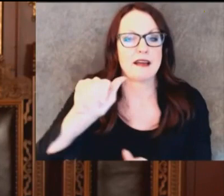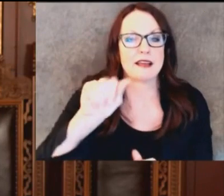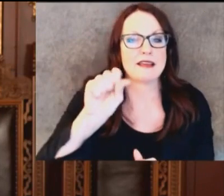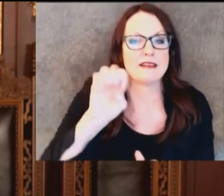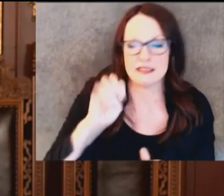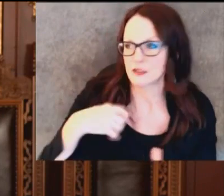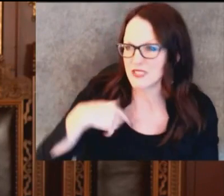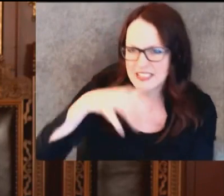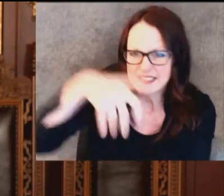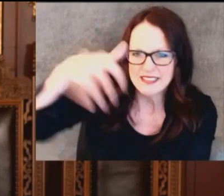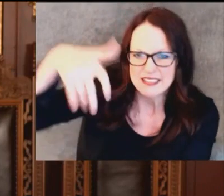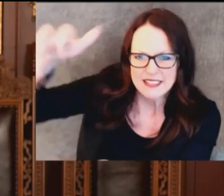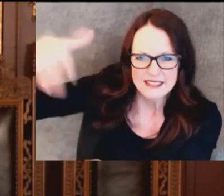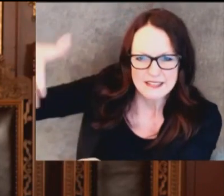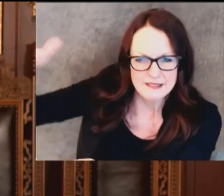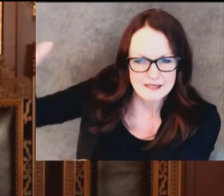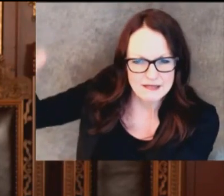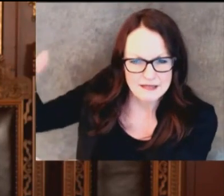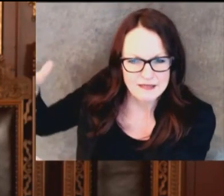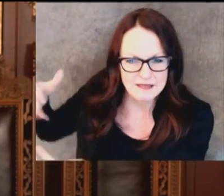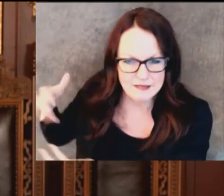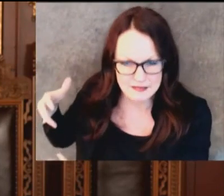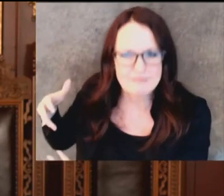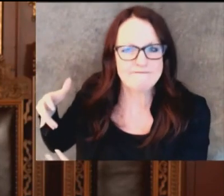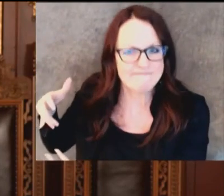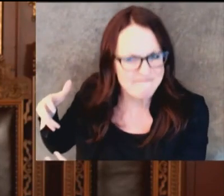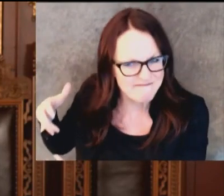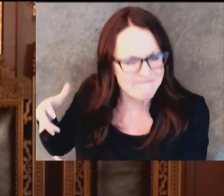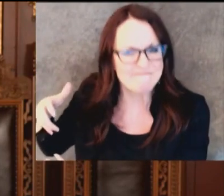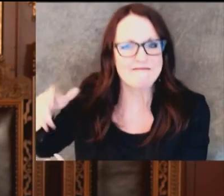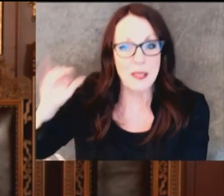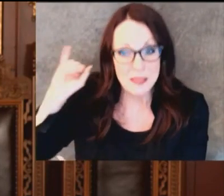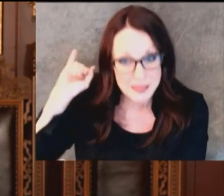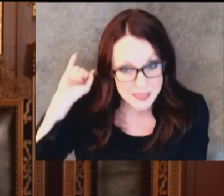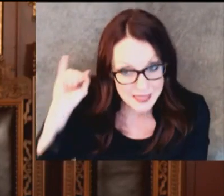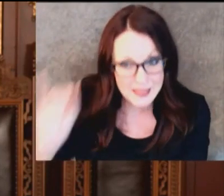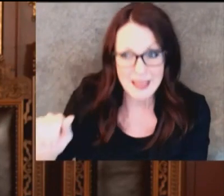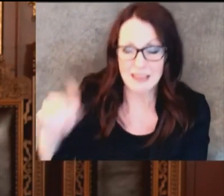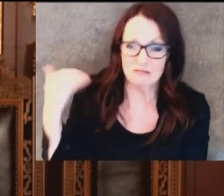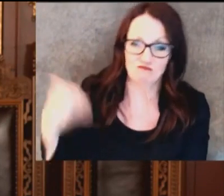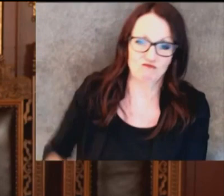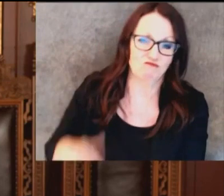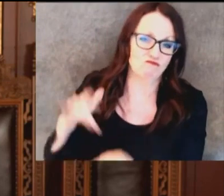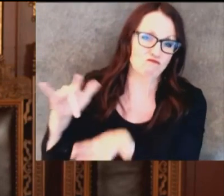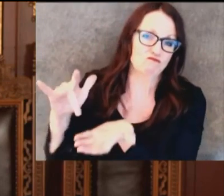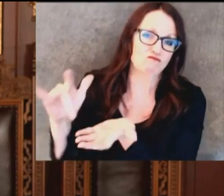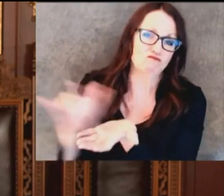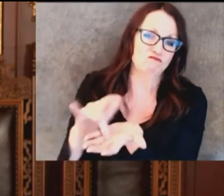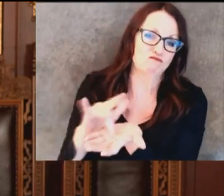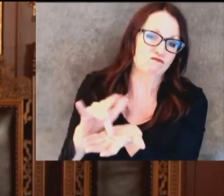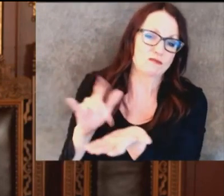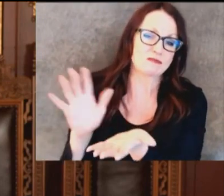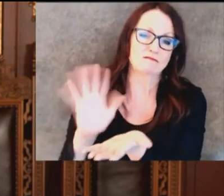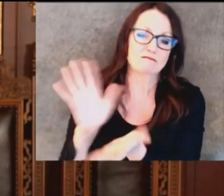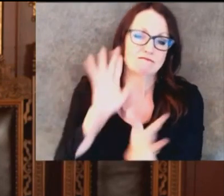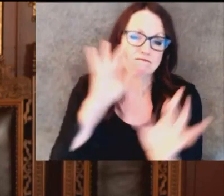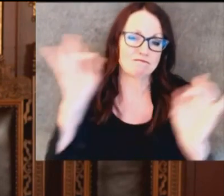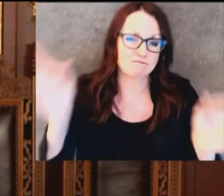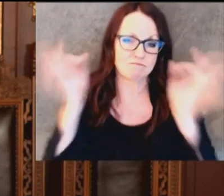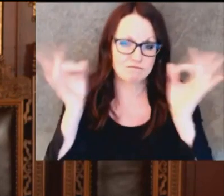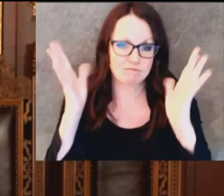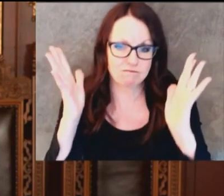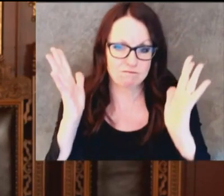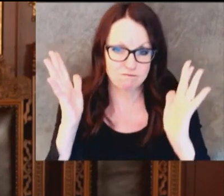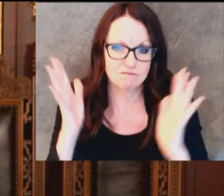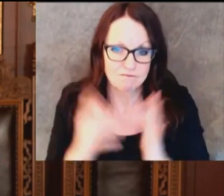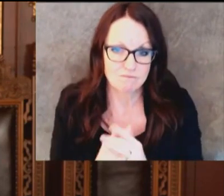pharmaceutical companies accountable, as well as our continuing efforts to investigate opioid manufacturers, are beginning to lead to real results